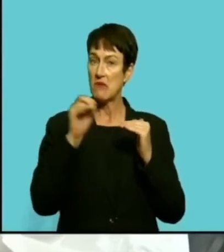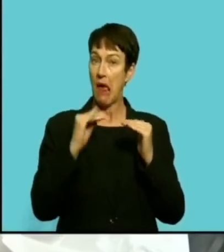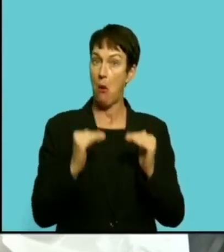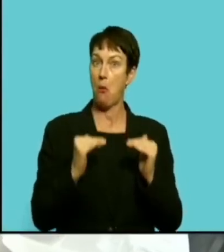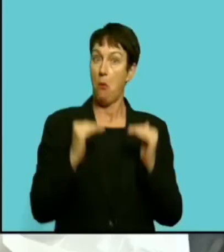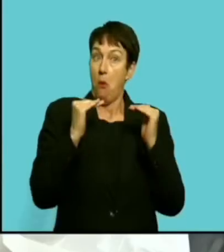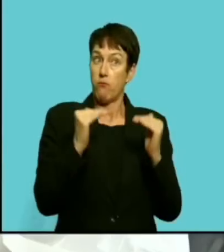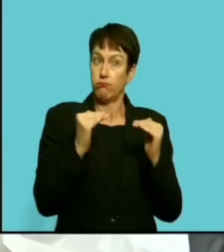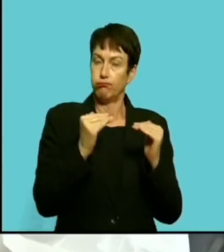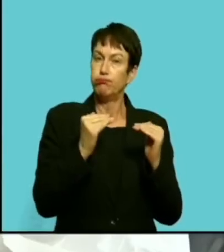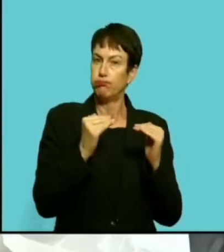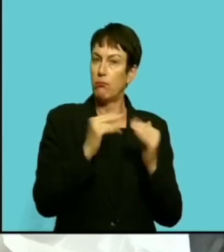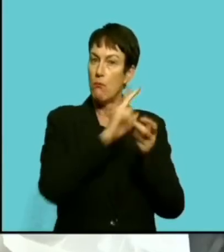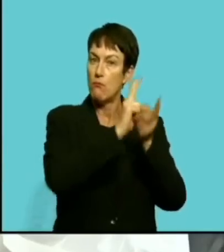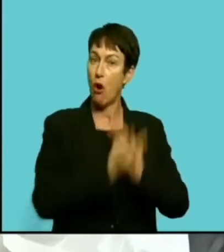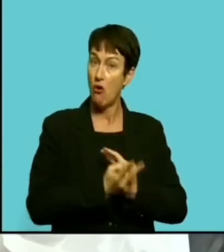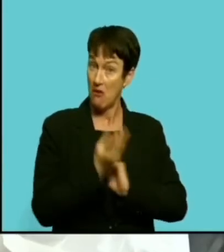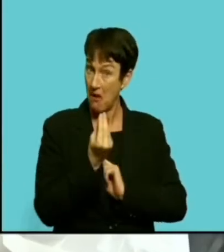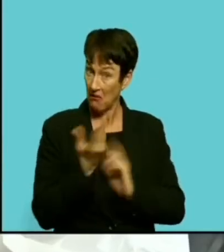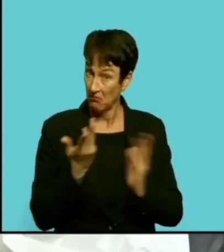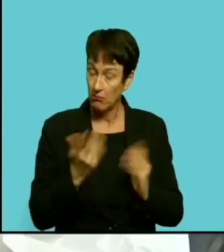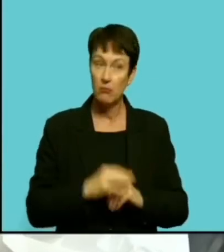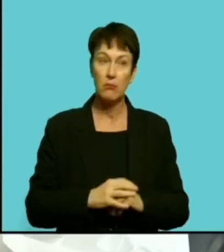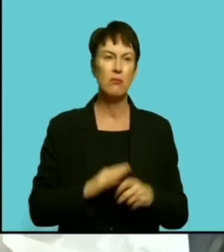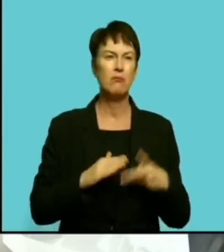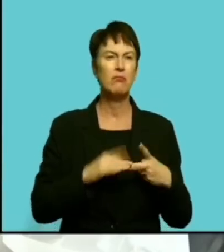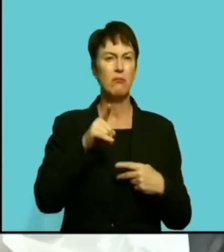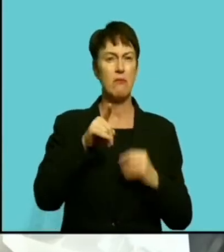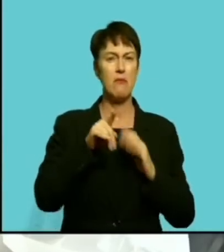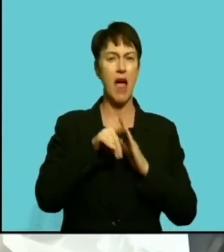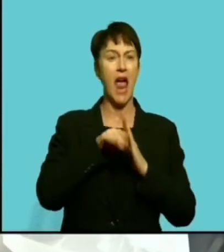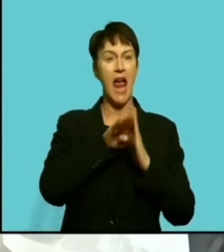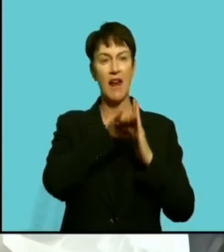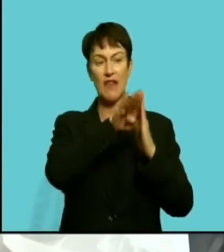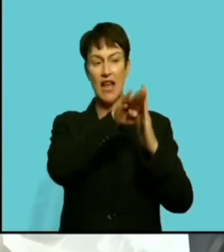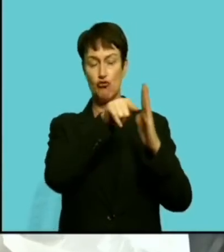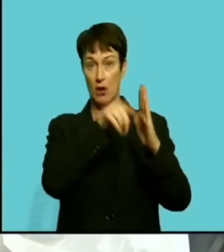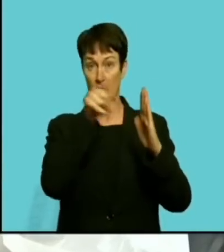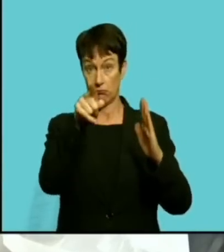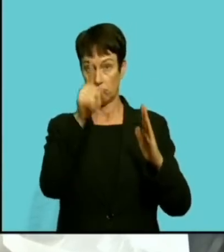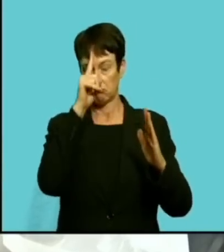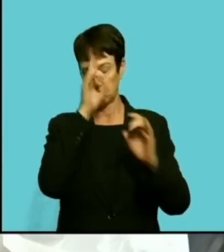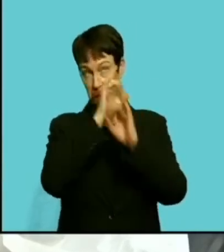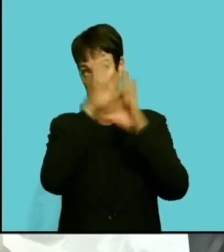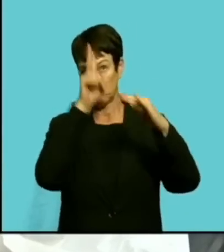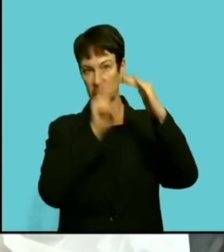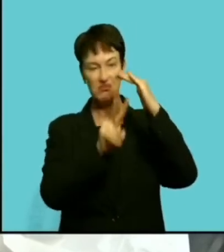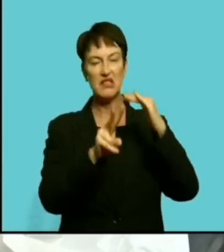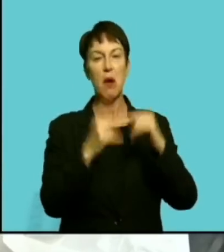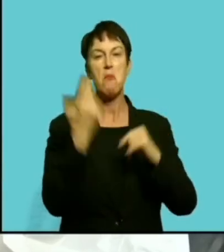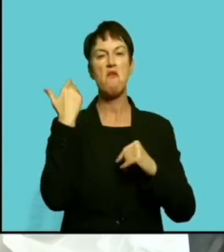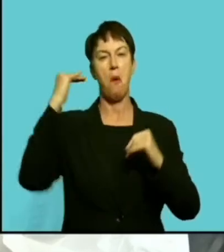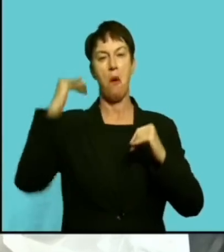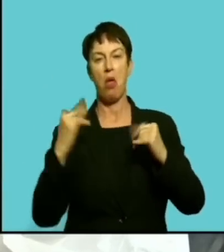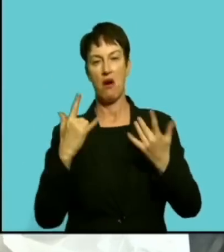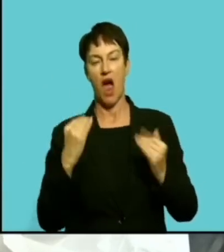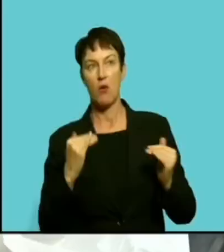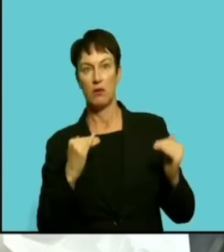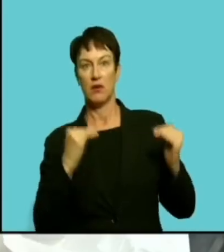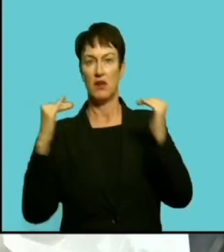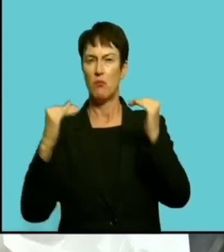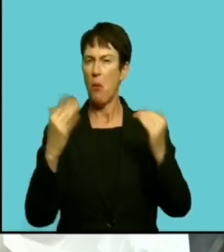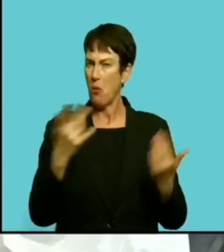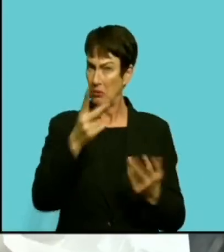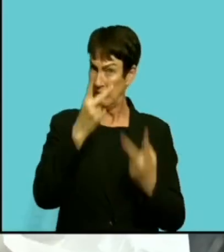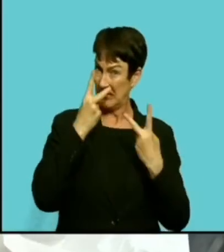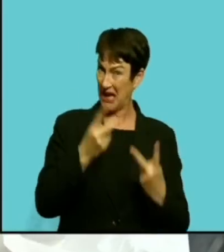revised your headline inflation forecasts higher. Do you still see high inflation as transitionary, or are pressures